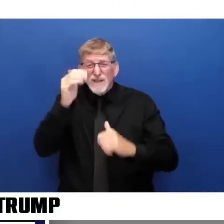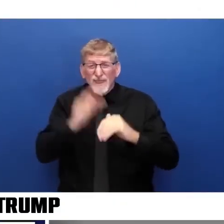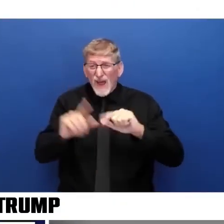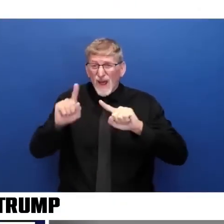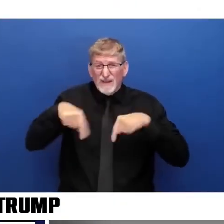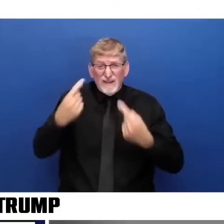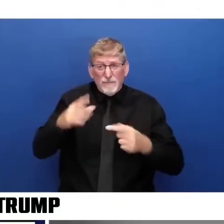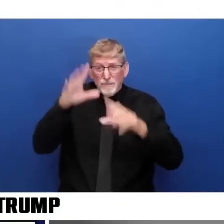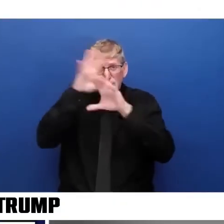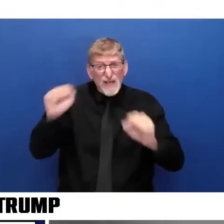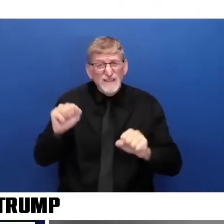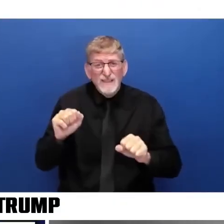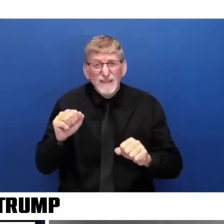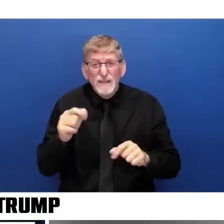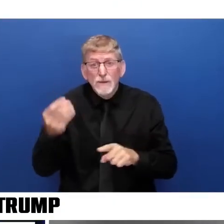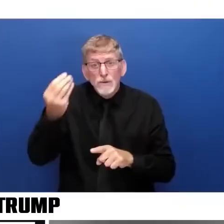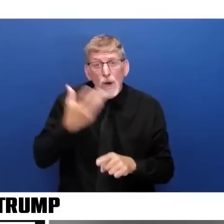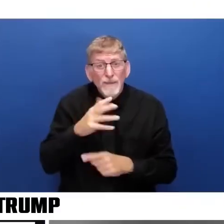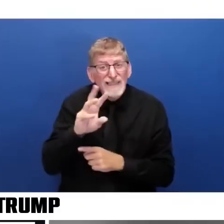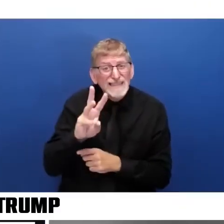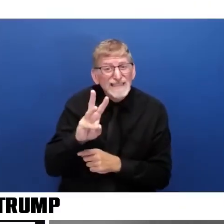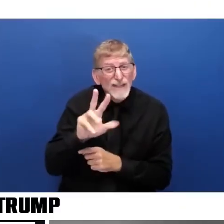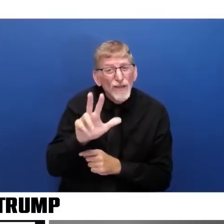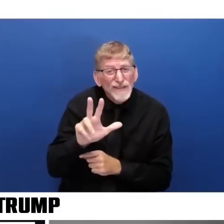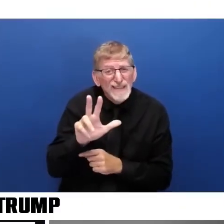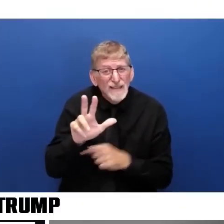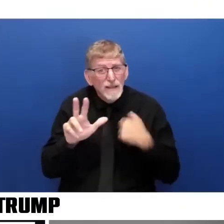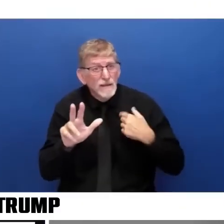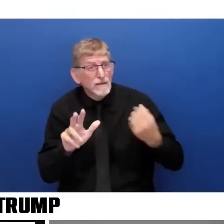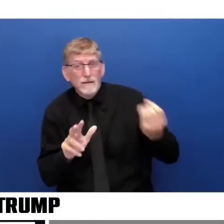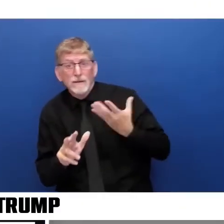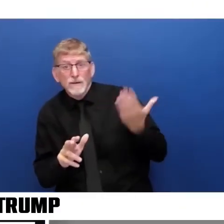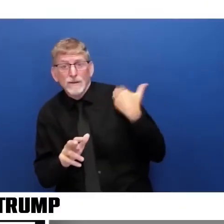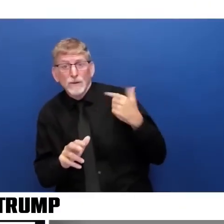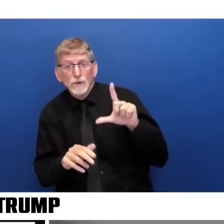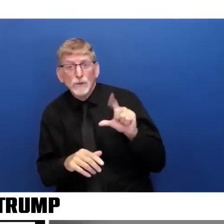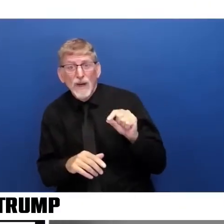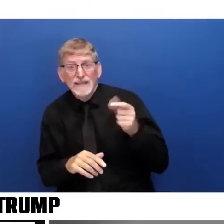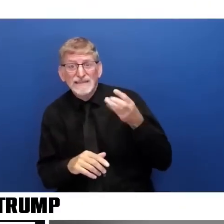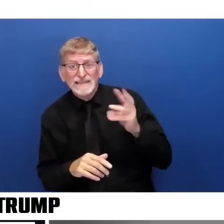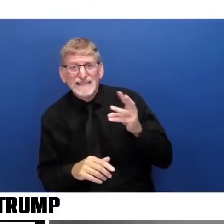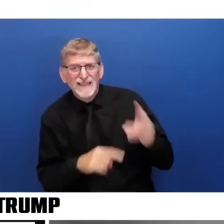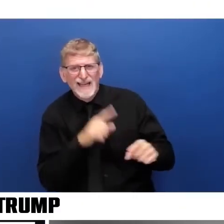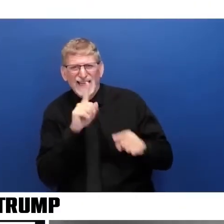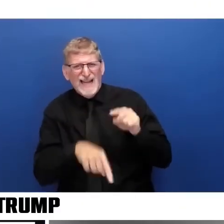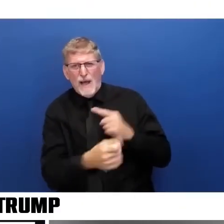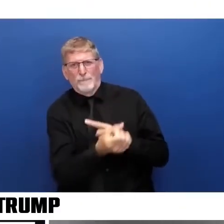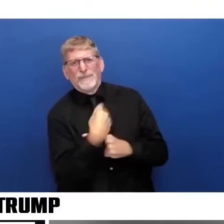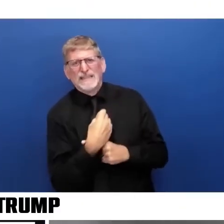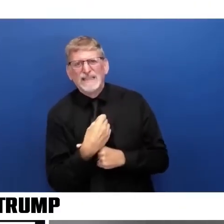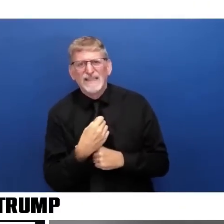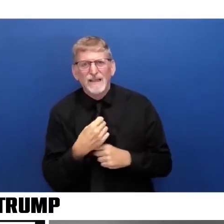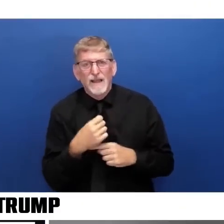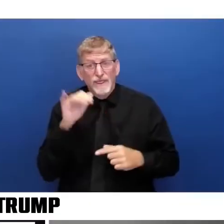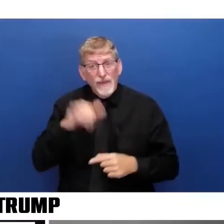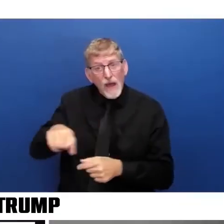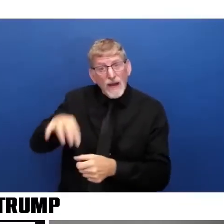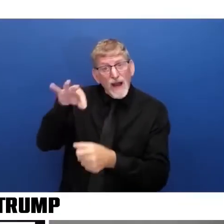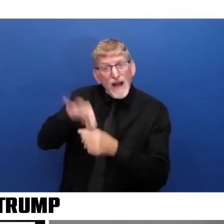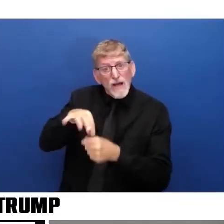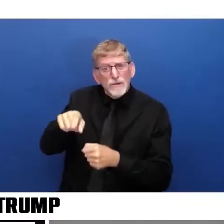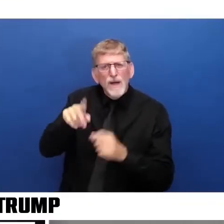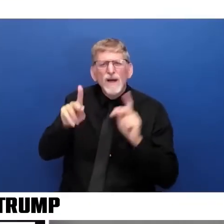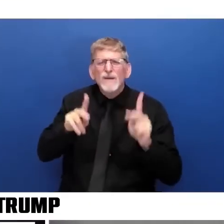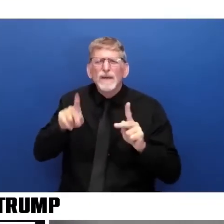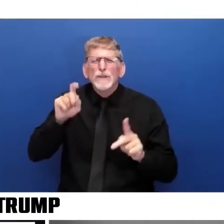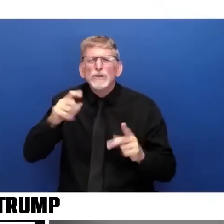got 63, which was what I got in 2016, you can't be beaten. The election, people should never be thinking about an election